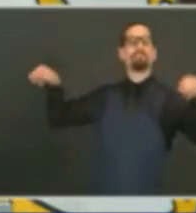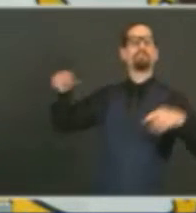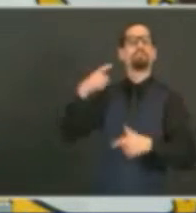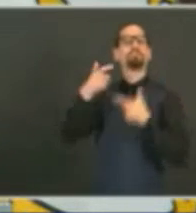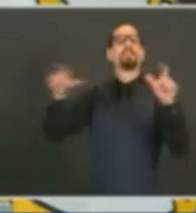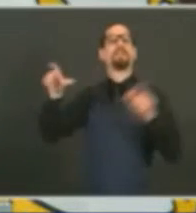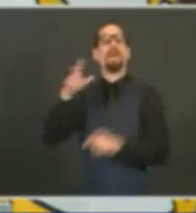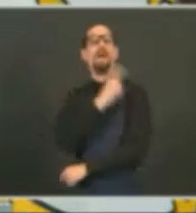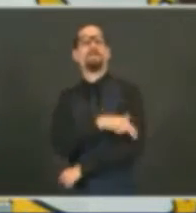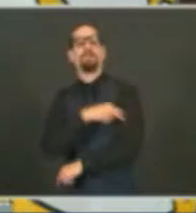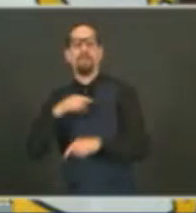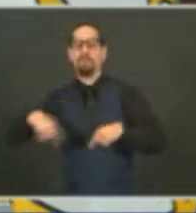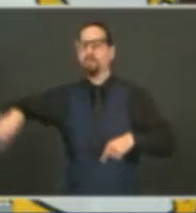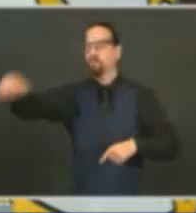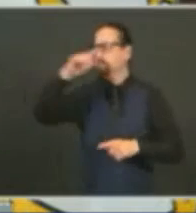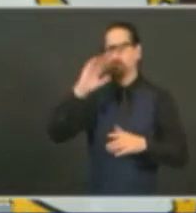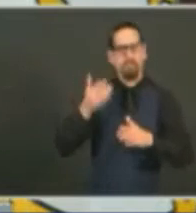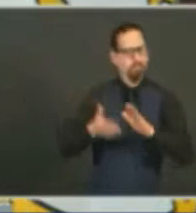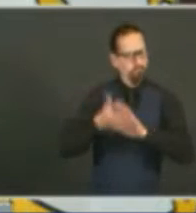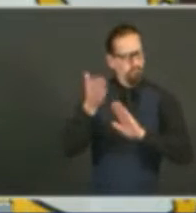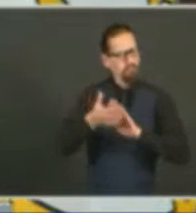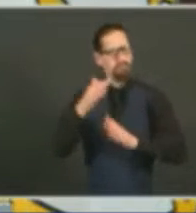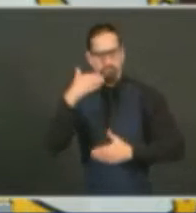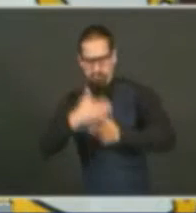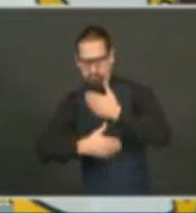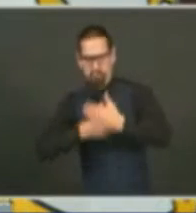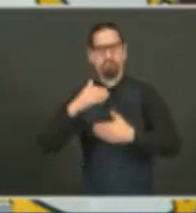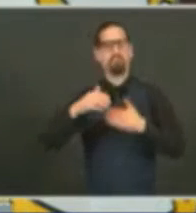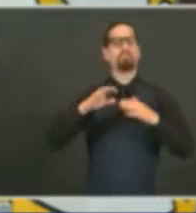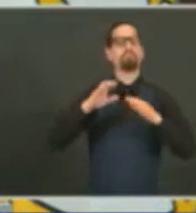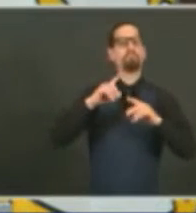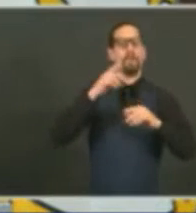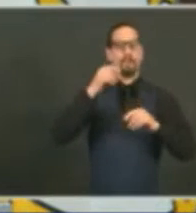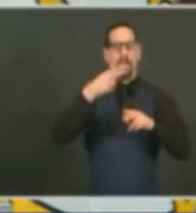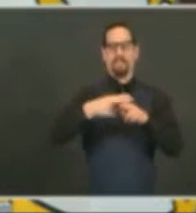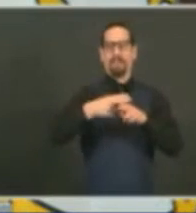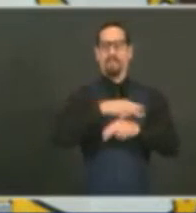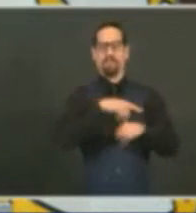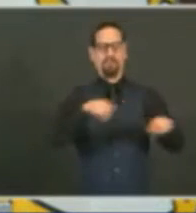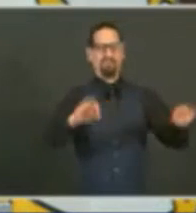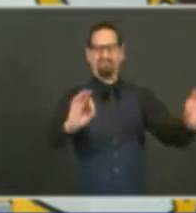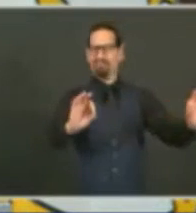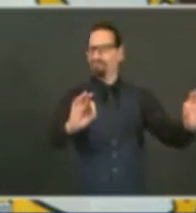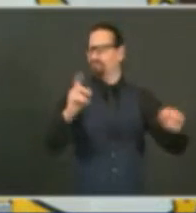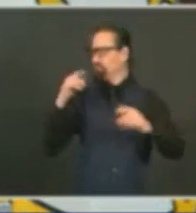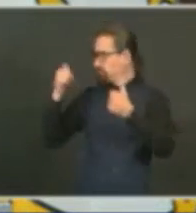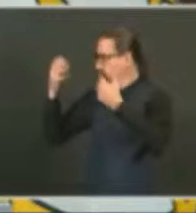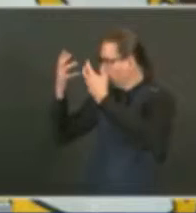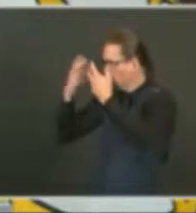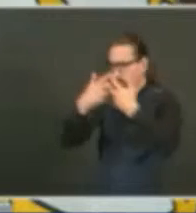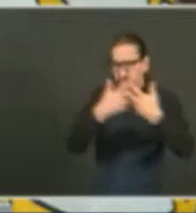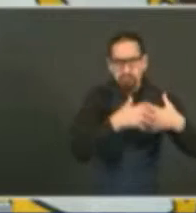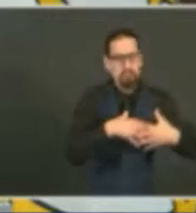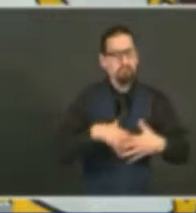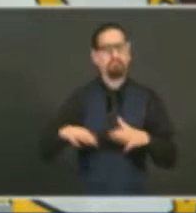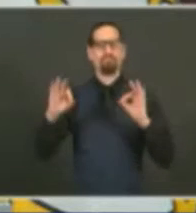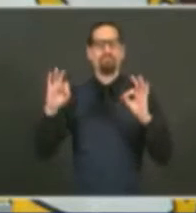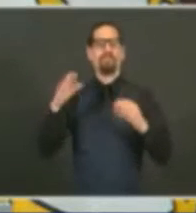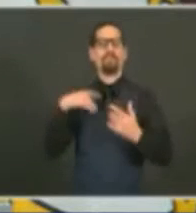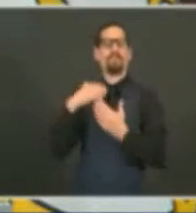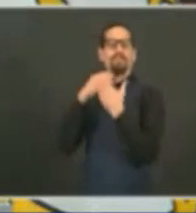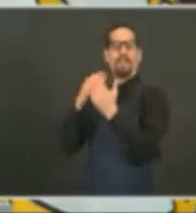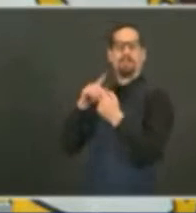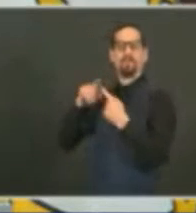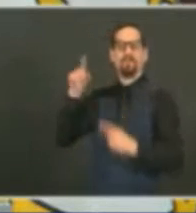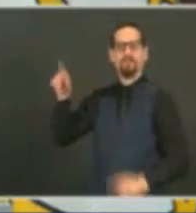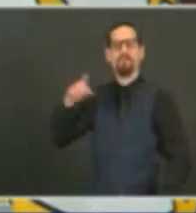very smoothly at these field hospitals. I want to thank Dr. Foreman and Dr. Sooner, both of whom were with